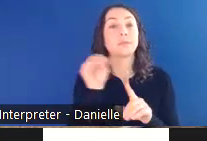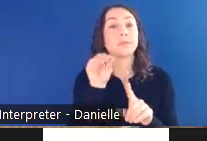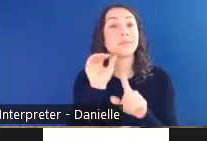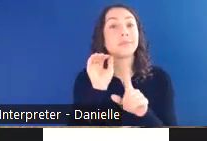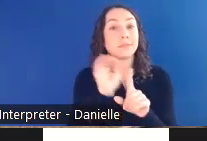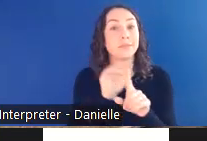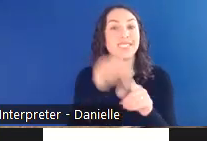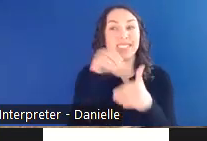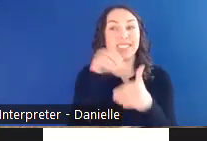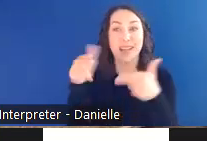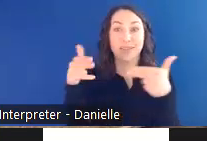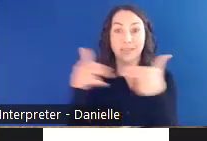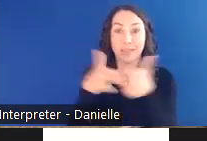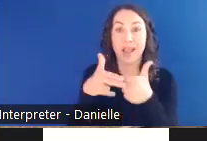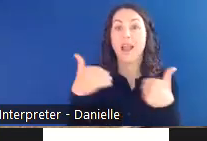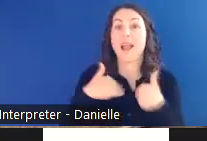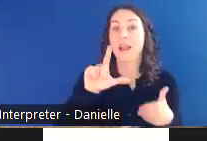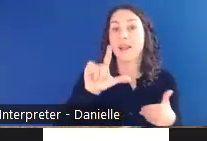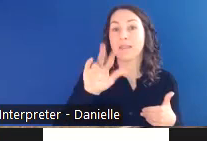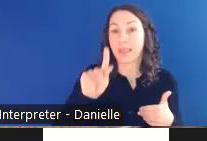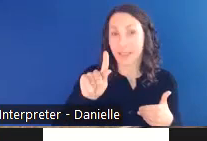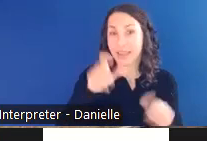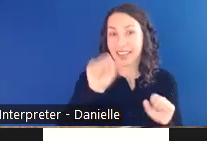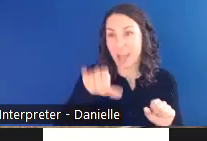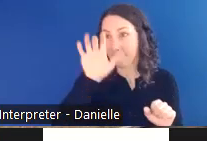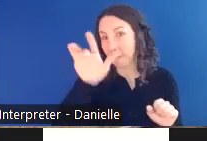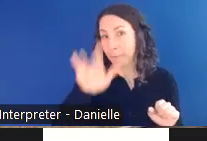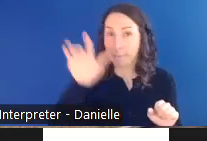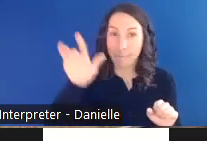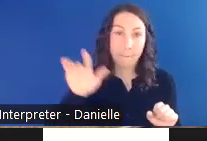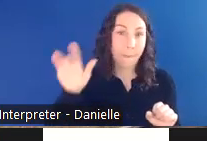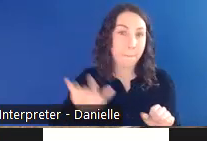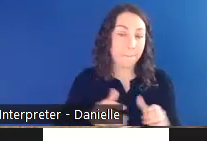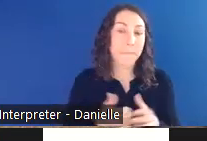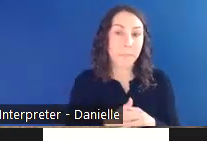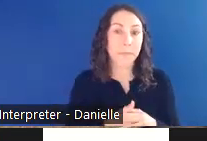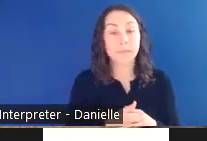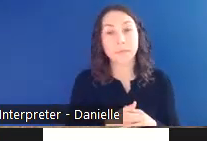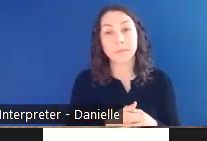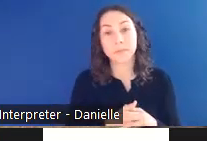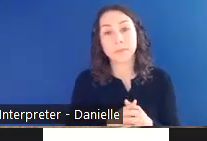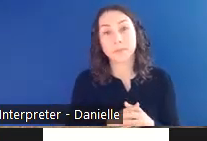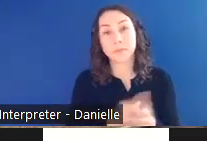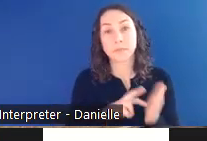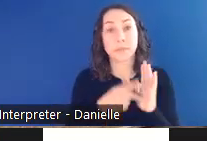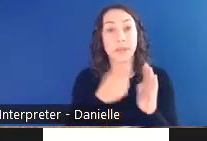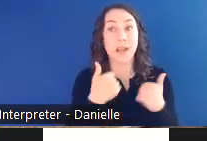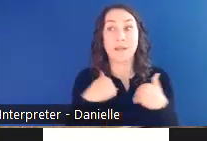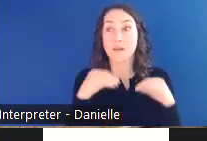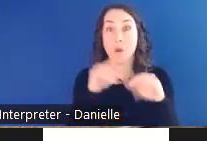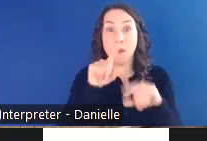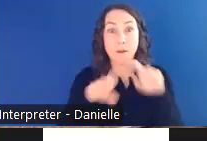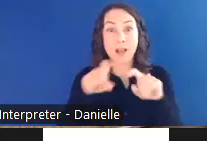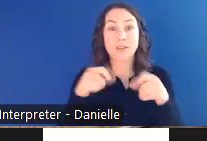links within the presentation itself, so you'll be able to get in contact with the right people if you have any other questions